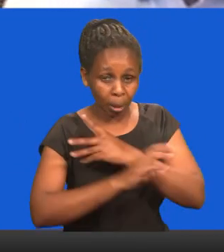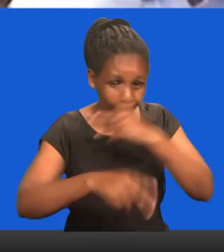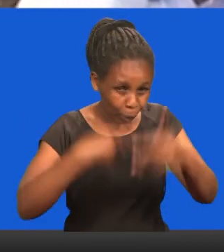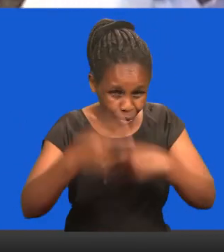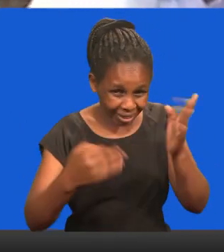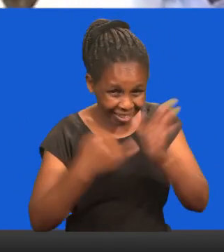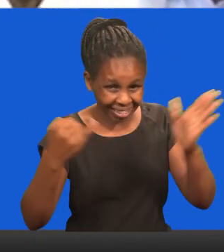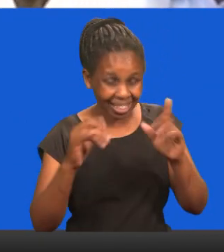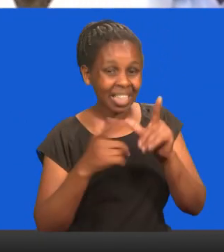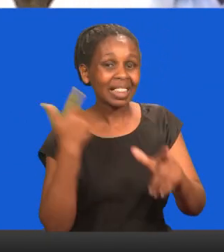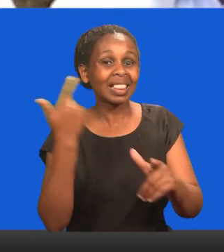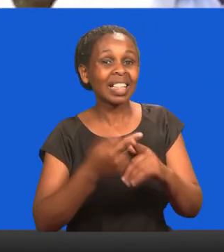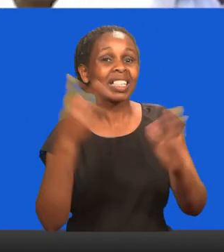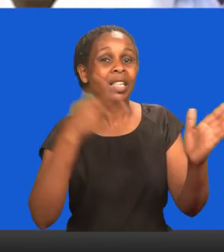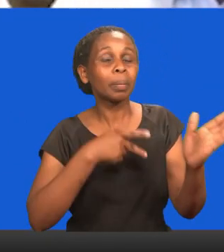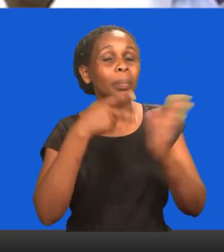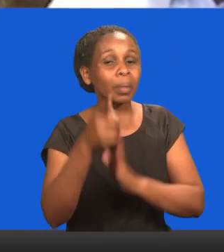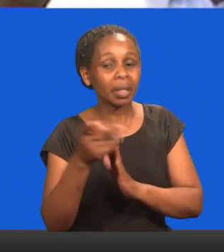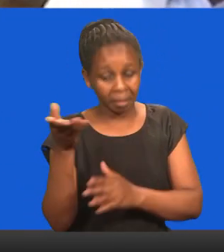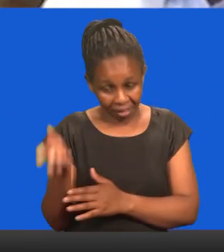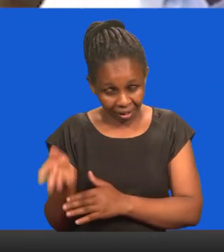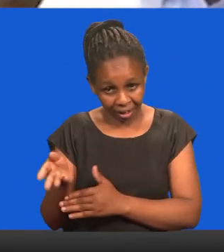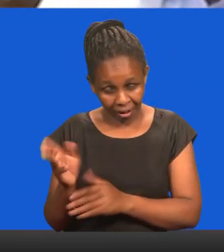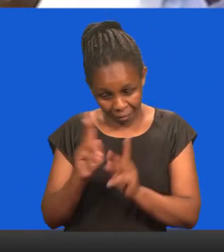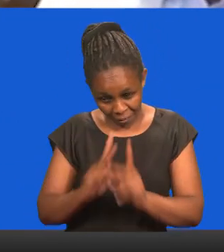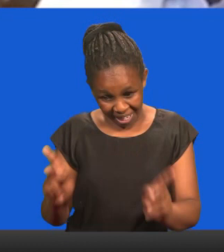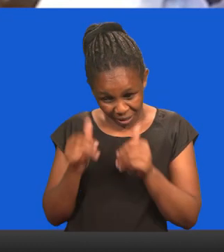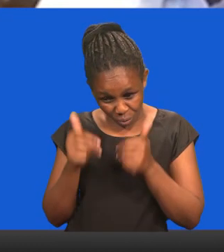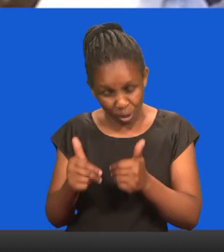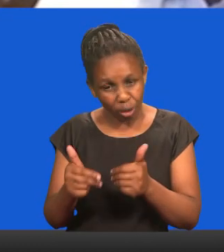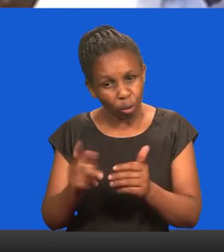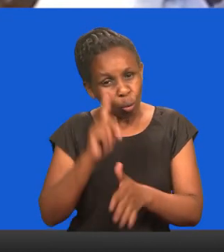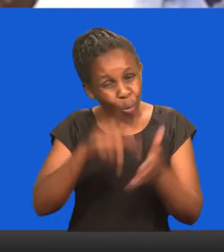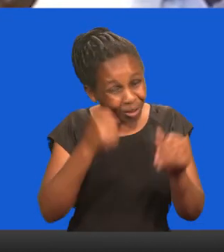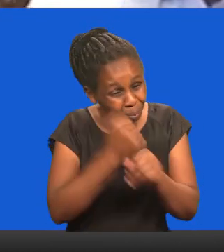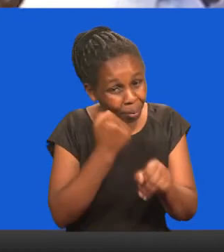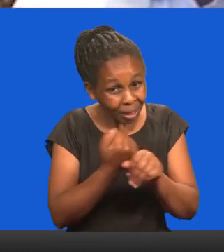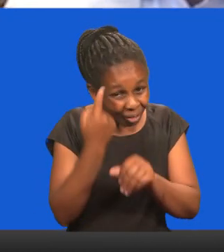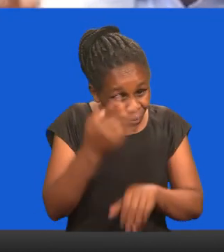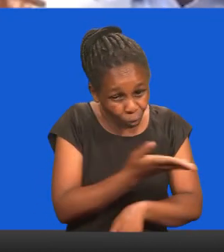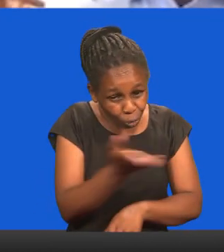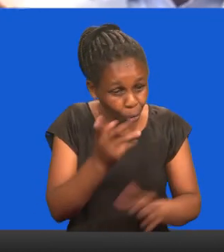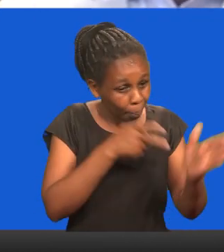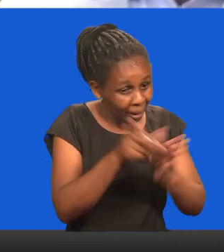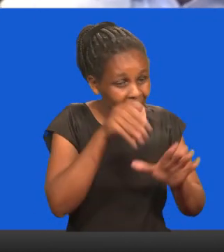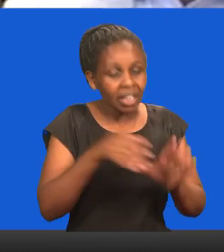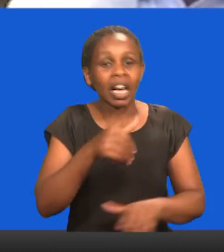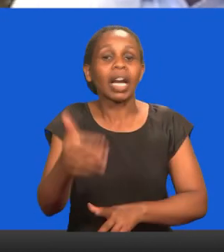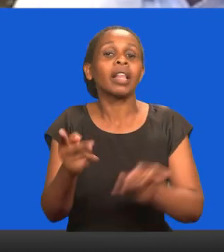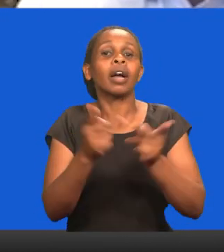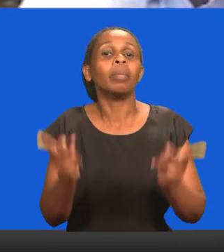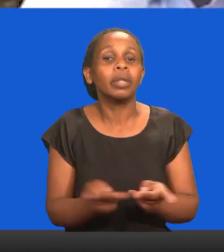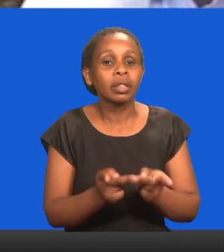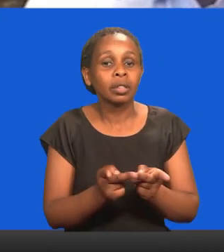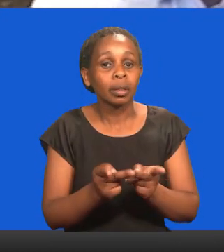country, process it, and unfortunately pay royalties there. So what's meant for you is